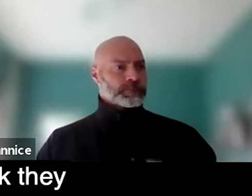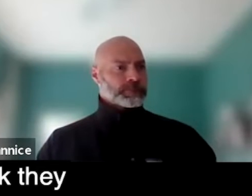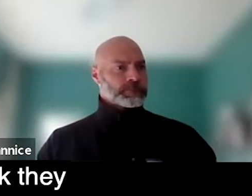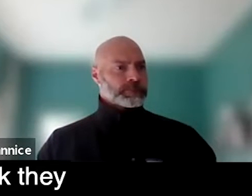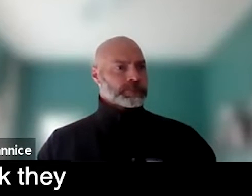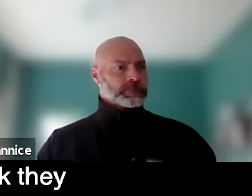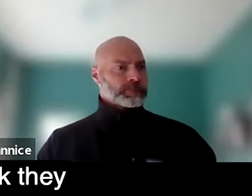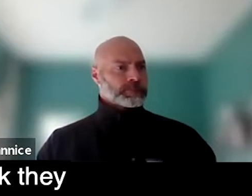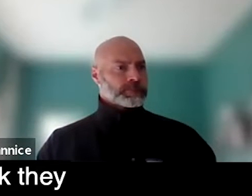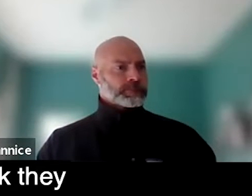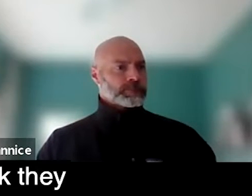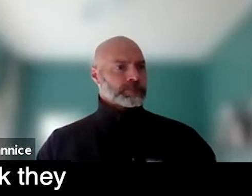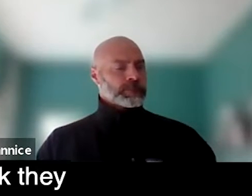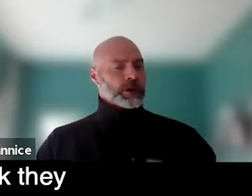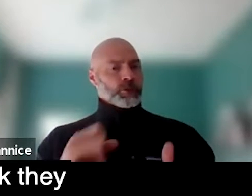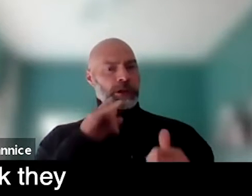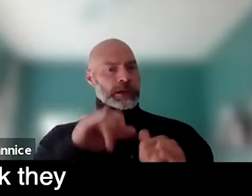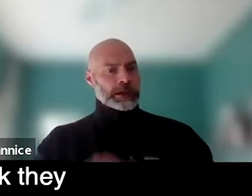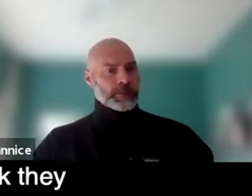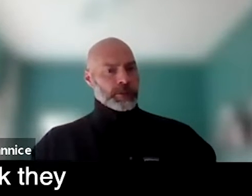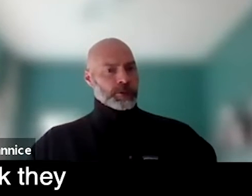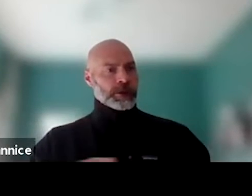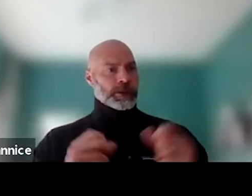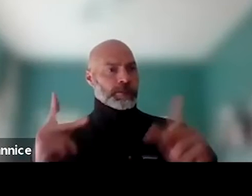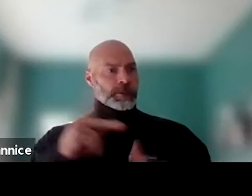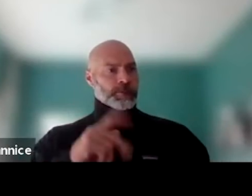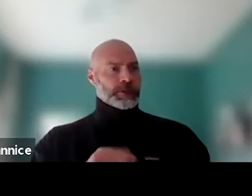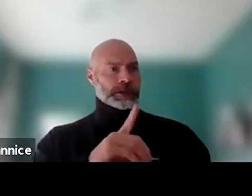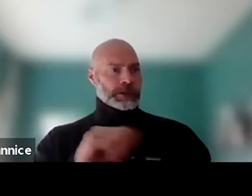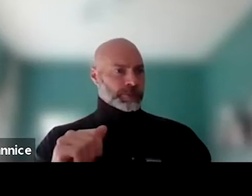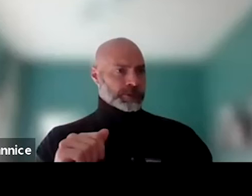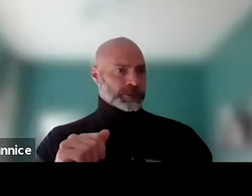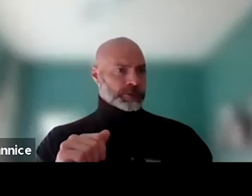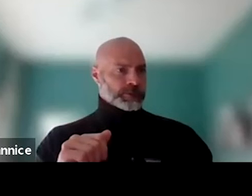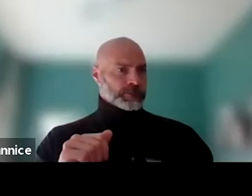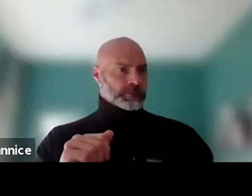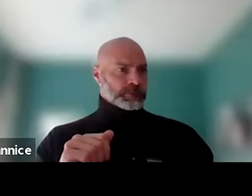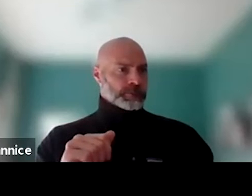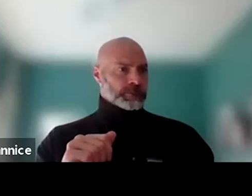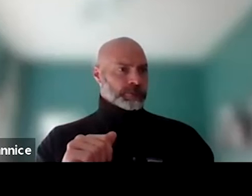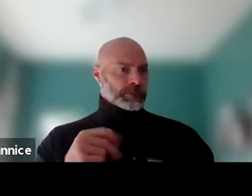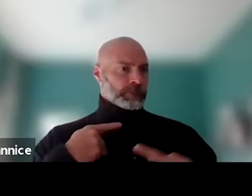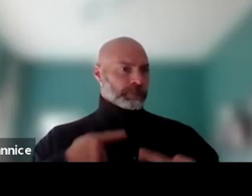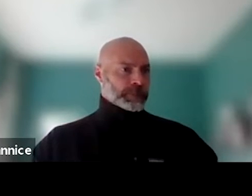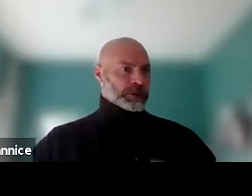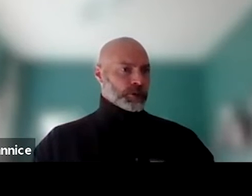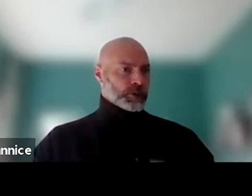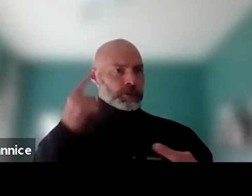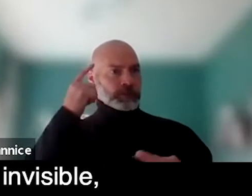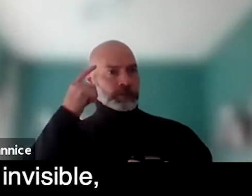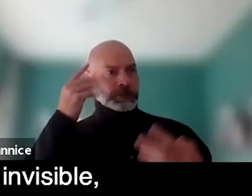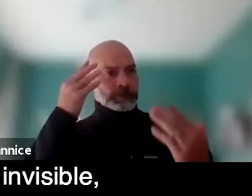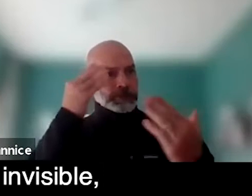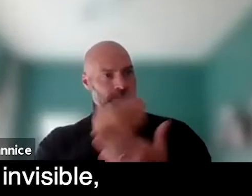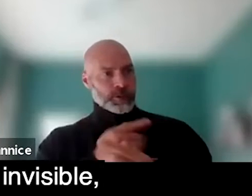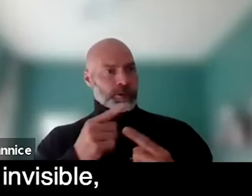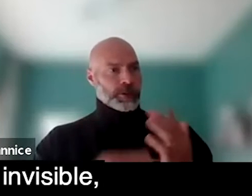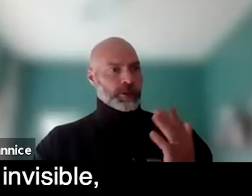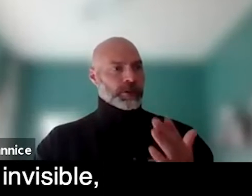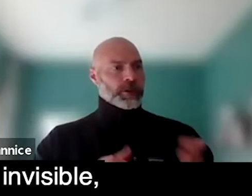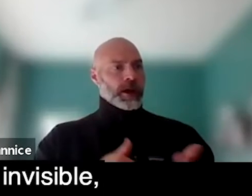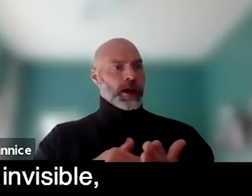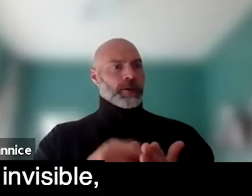I don't think they have enough experience. And this is common with a lot of people with disabilities, right? Whether